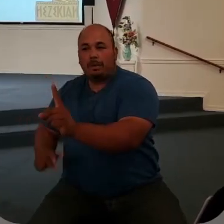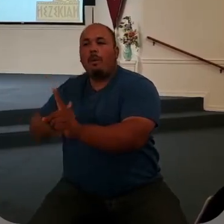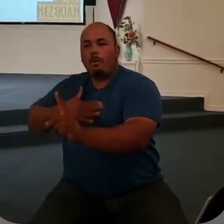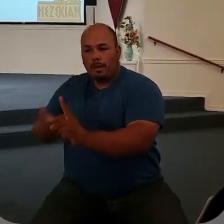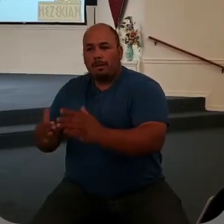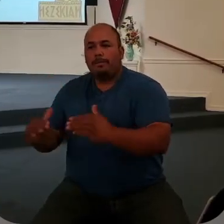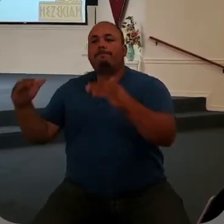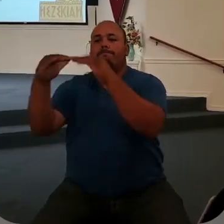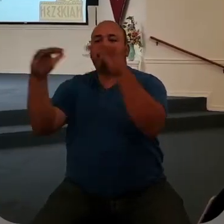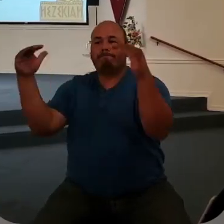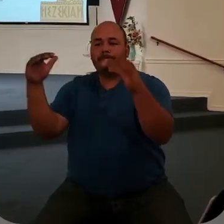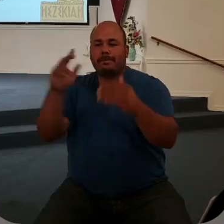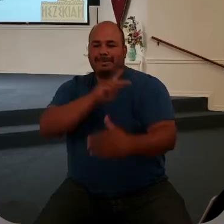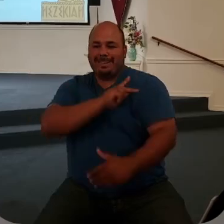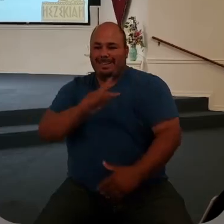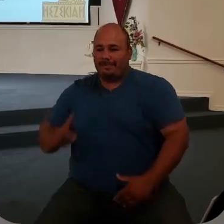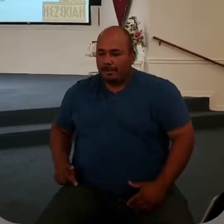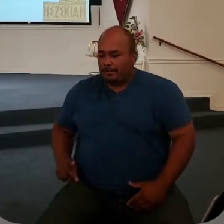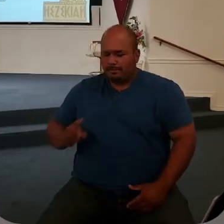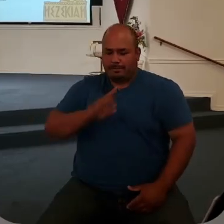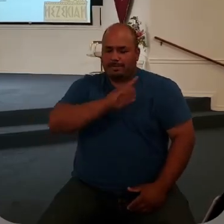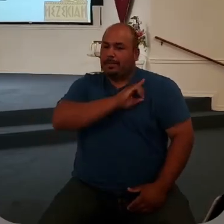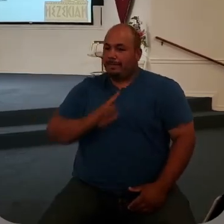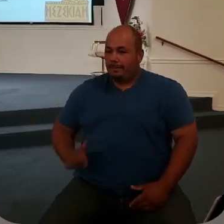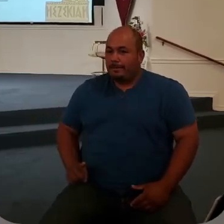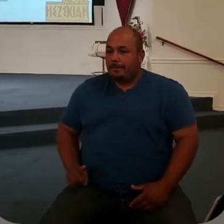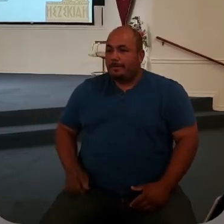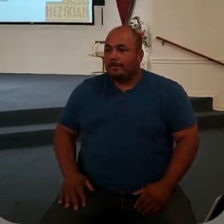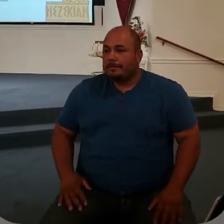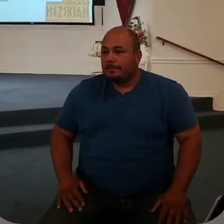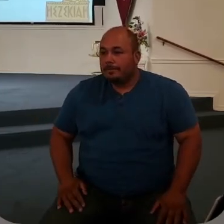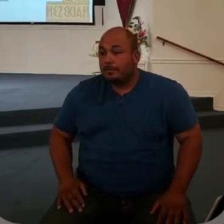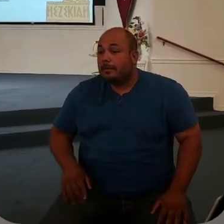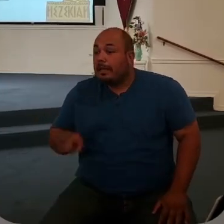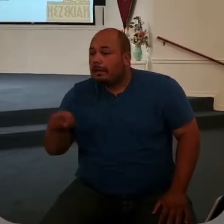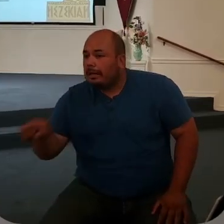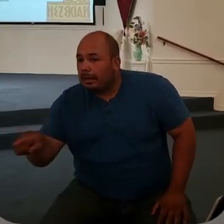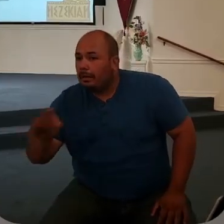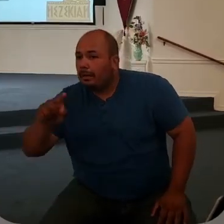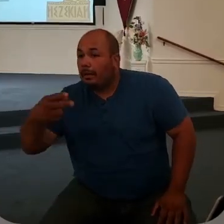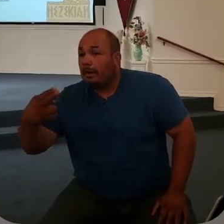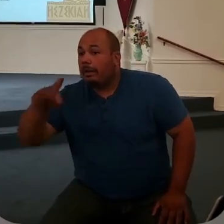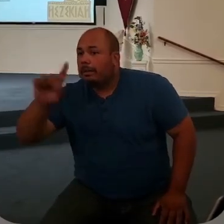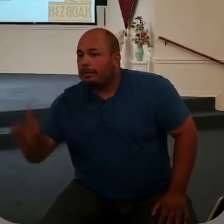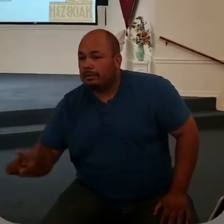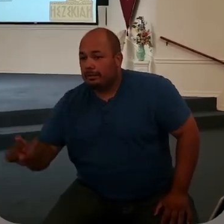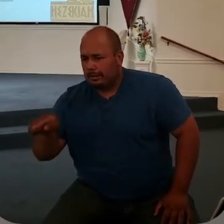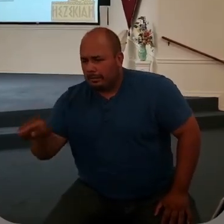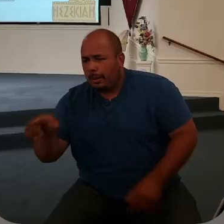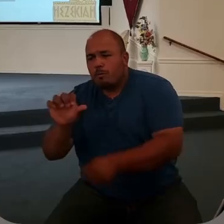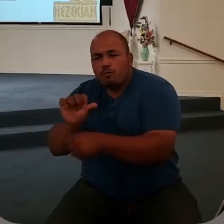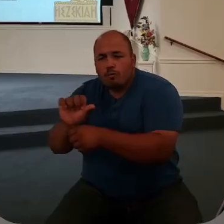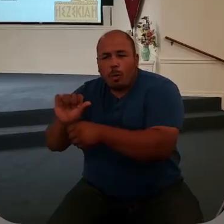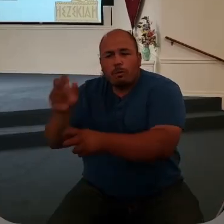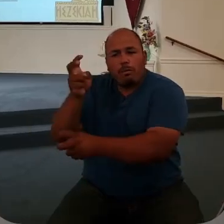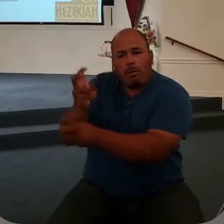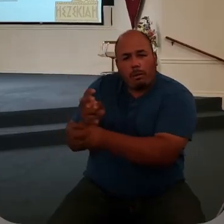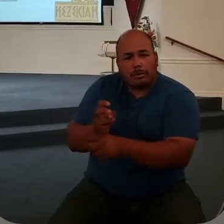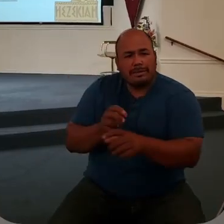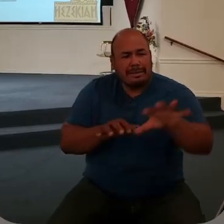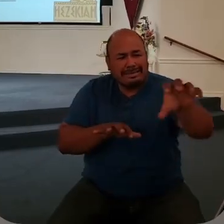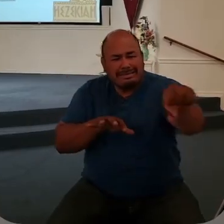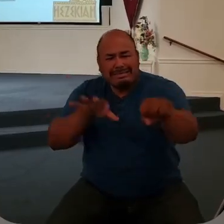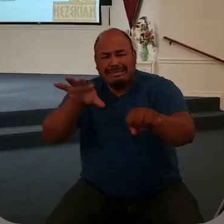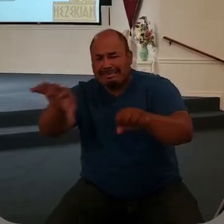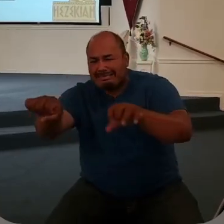Hezekiah, when he takes the throne, works hard to abolish idolatry from Judah. He even breaks into pieces that bronze snake